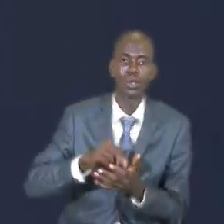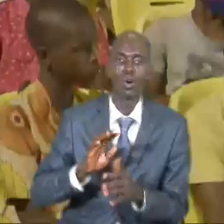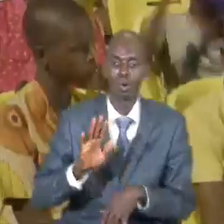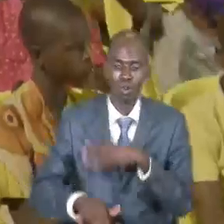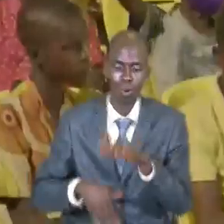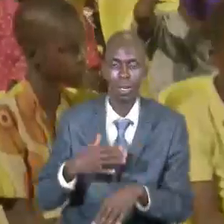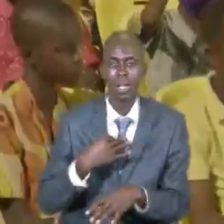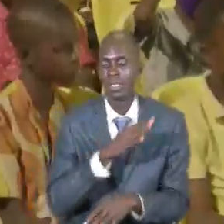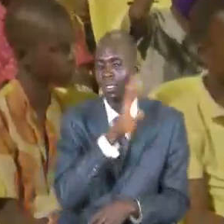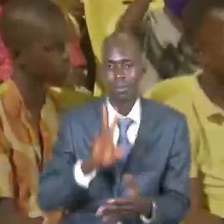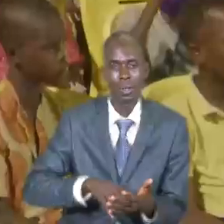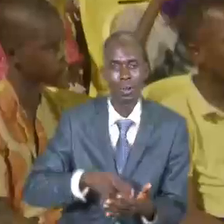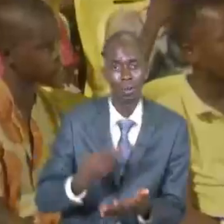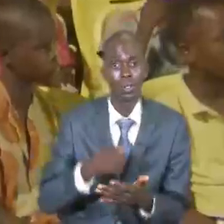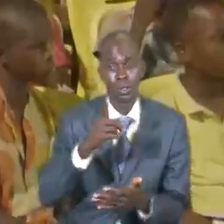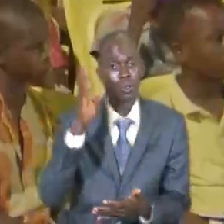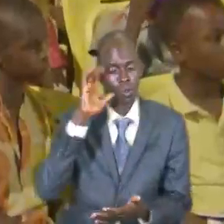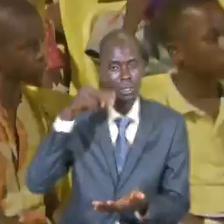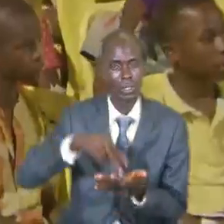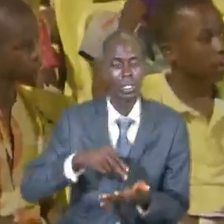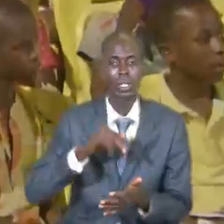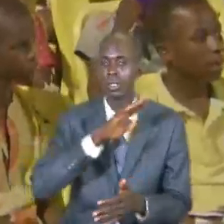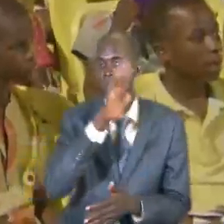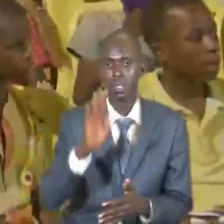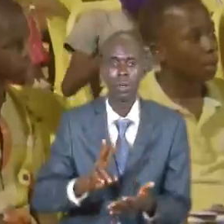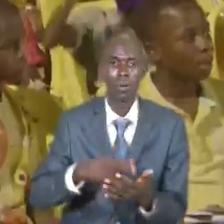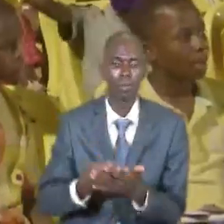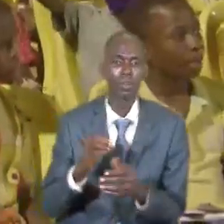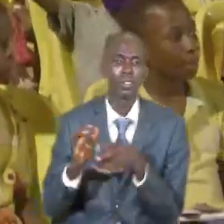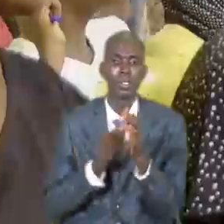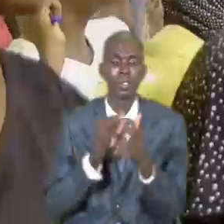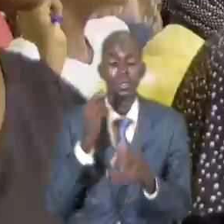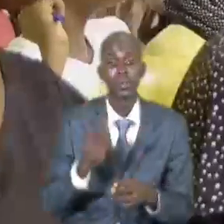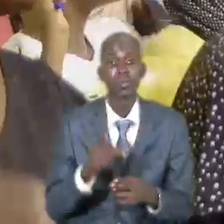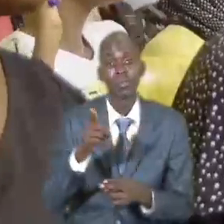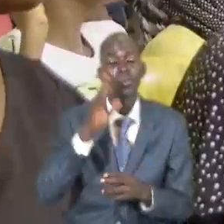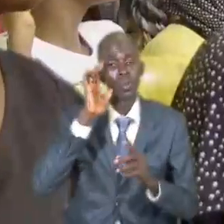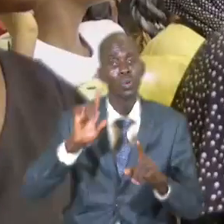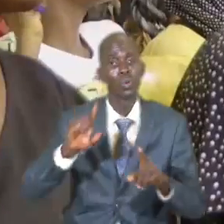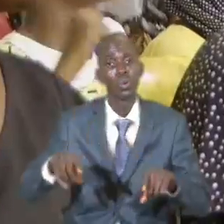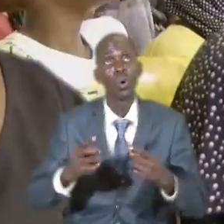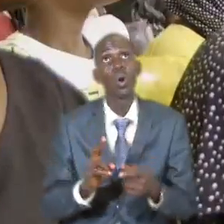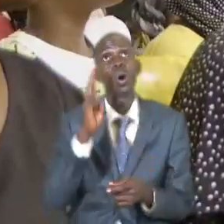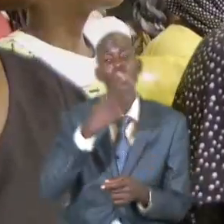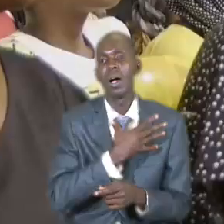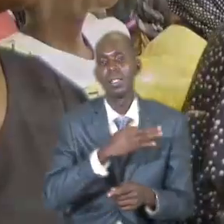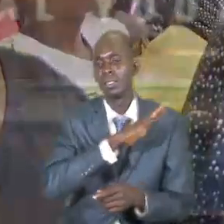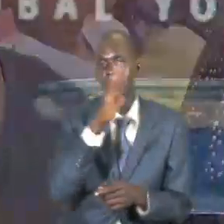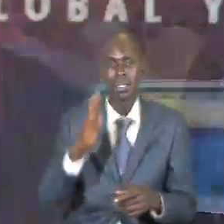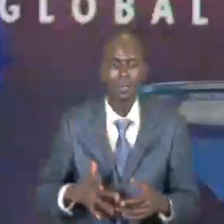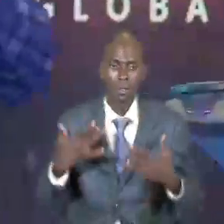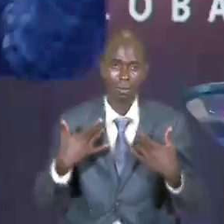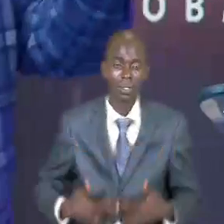fall. You will move up and you will not faint. And the things that appear